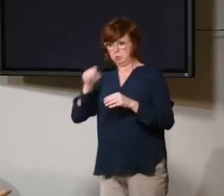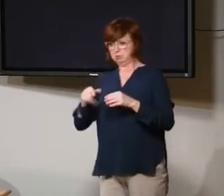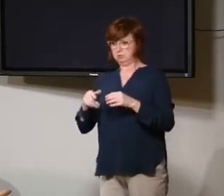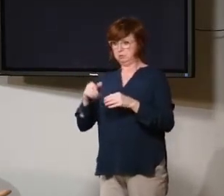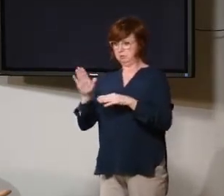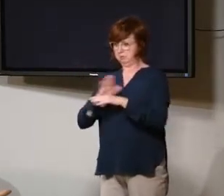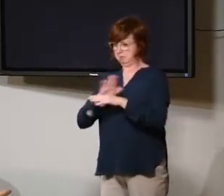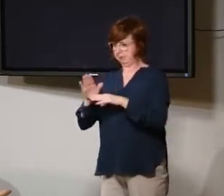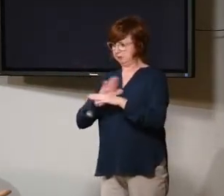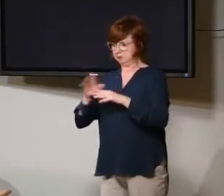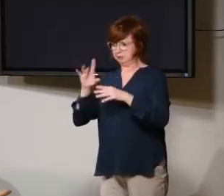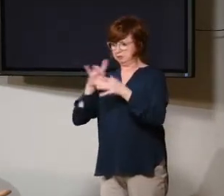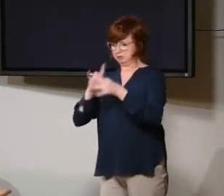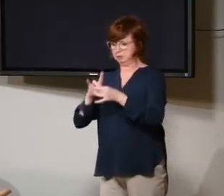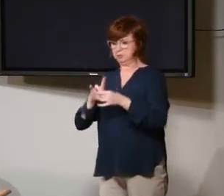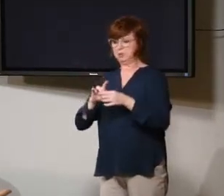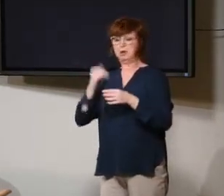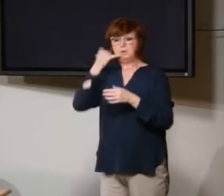response team at